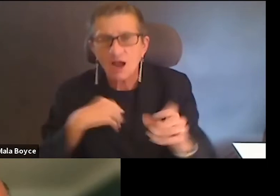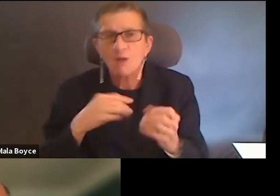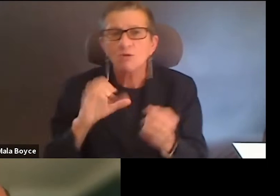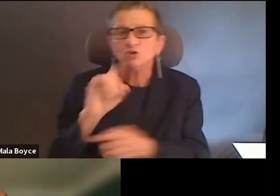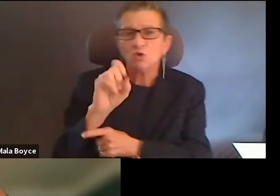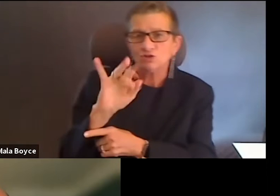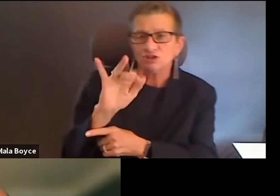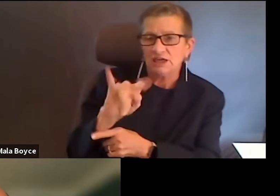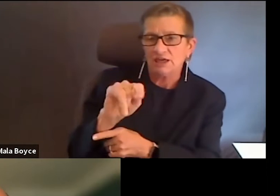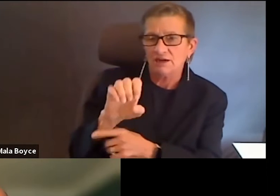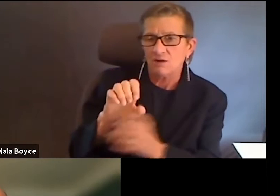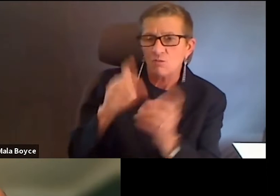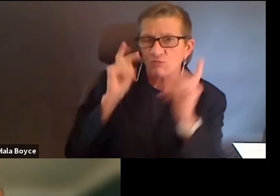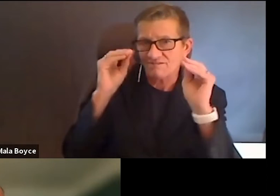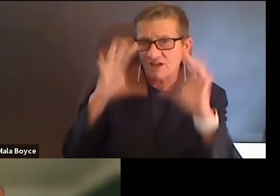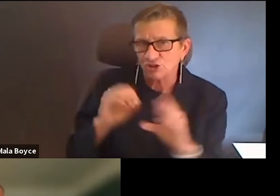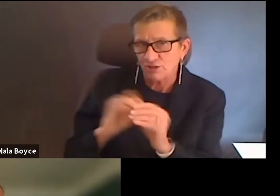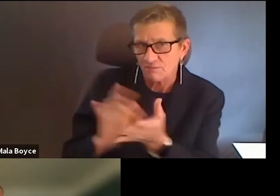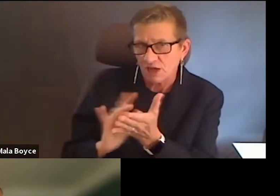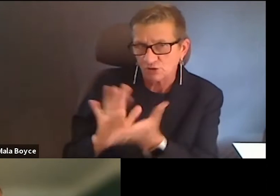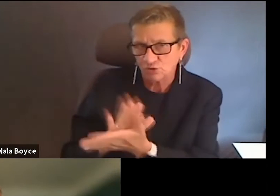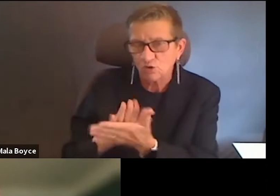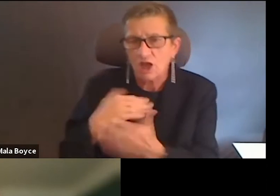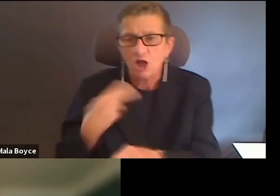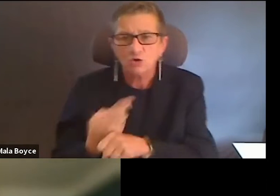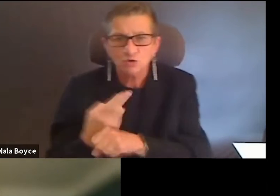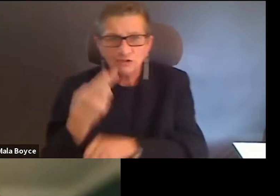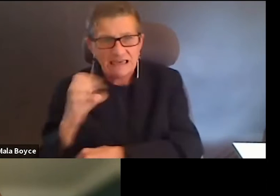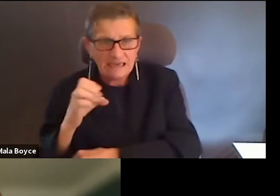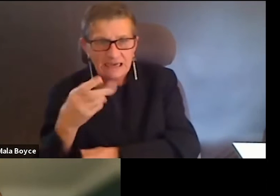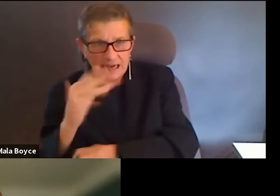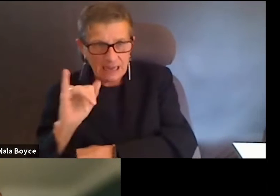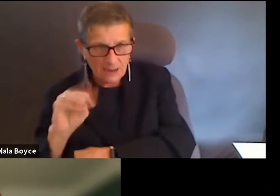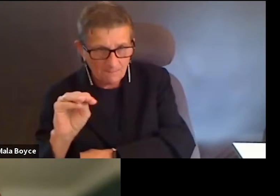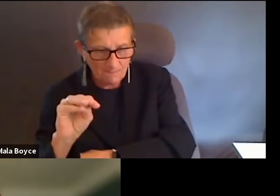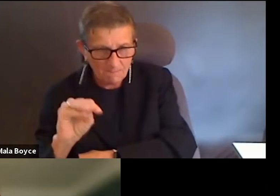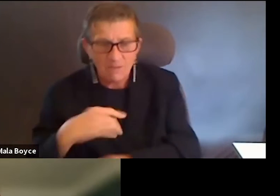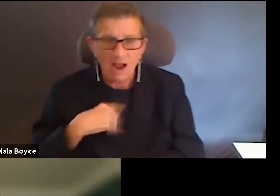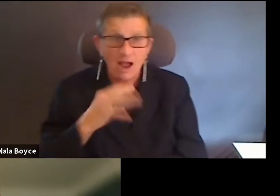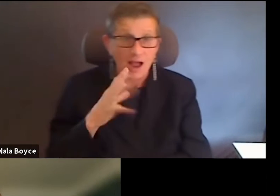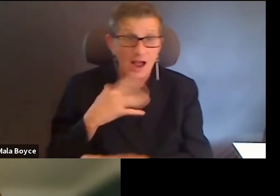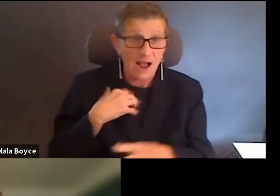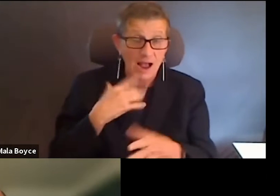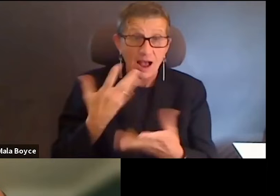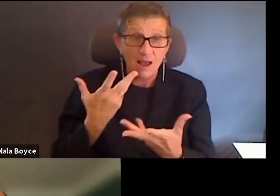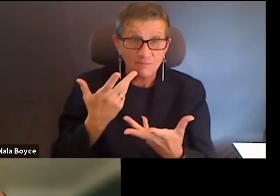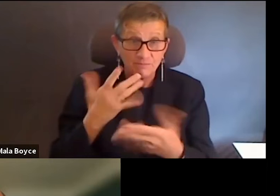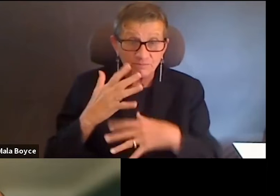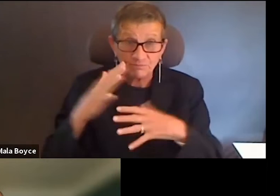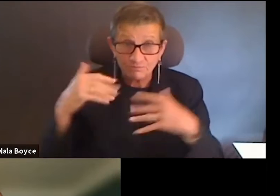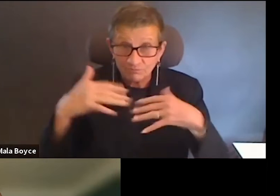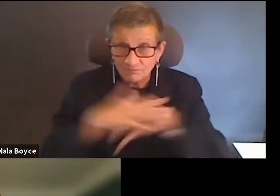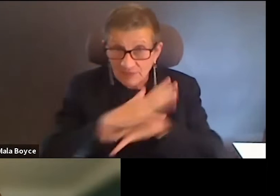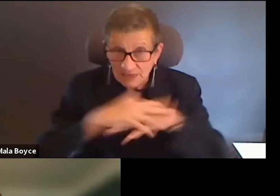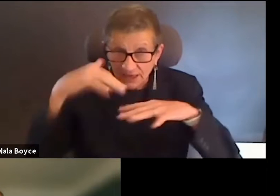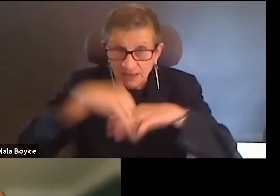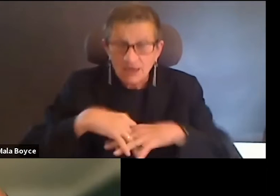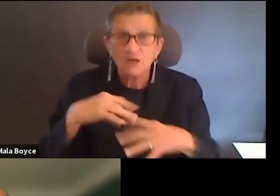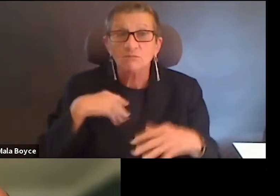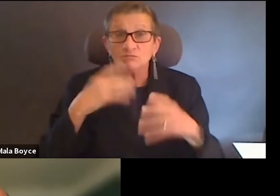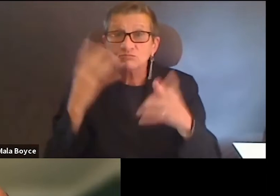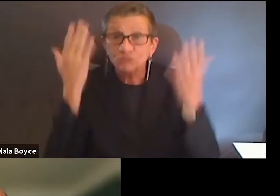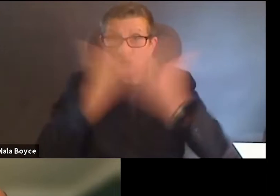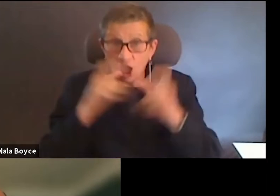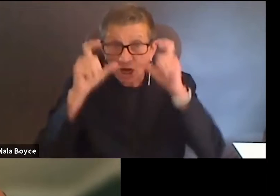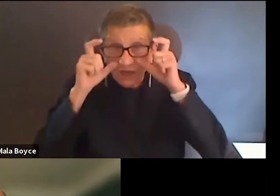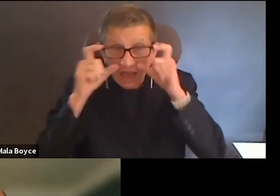medical school. I use he, him pronouns, and I am Indian with dark-rimmed glasses, bald on top with